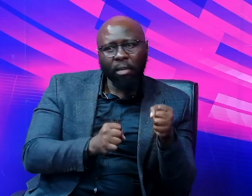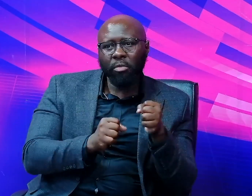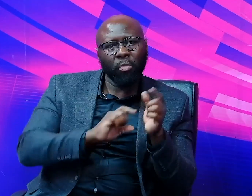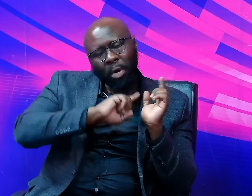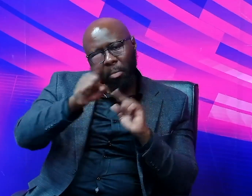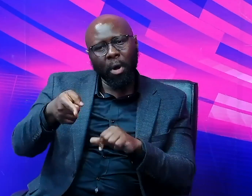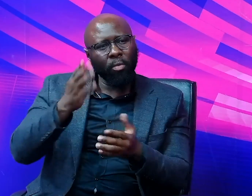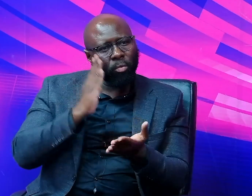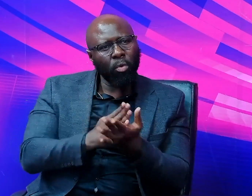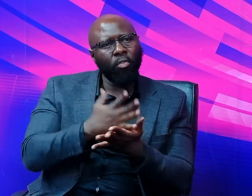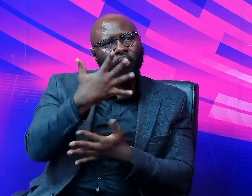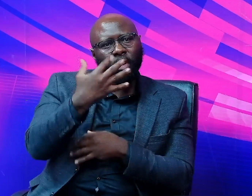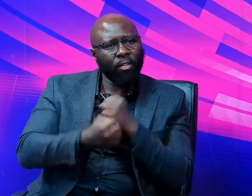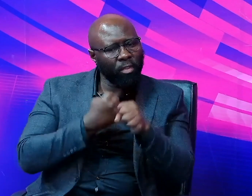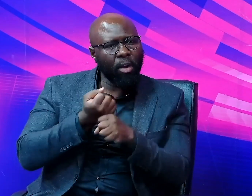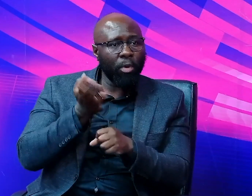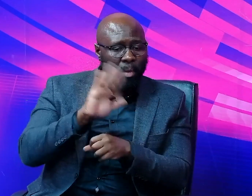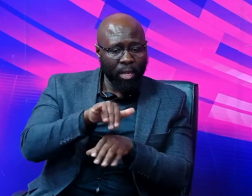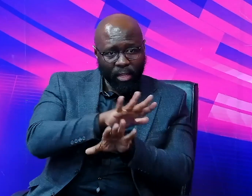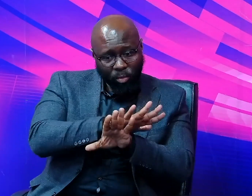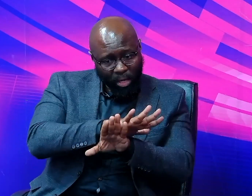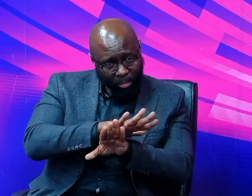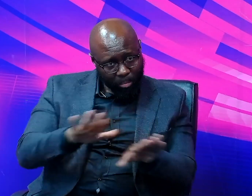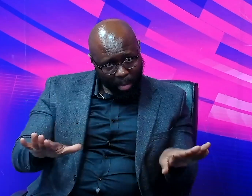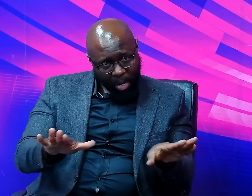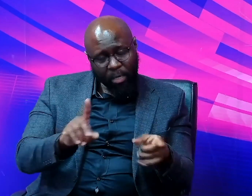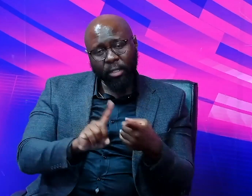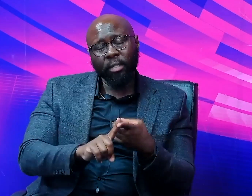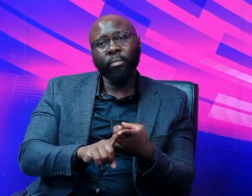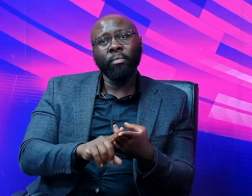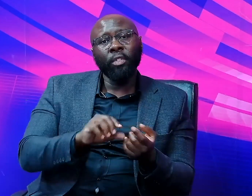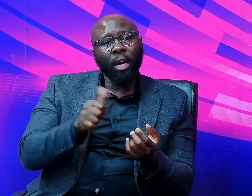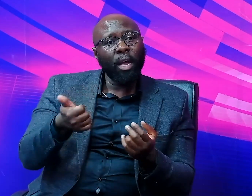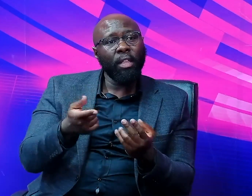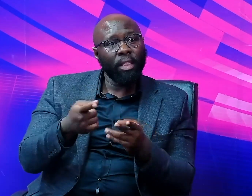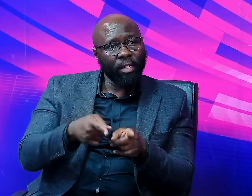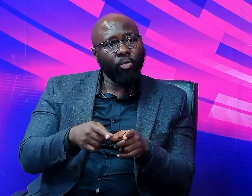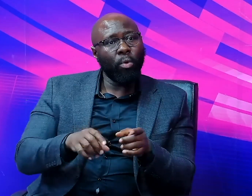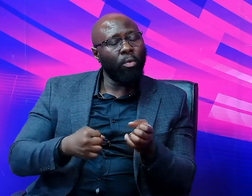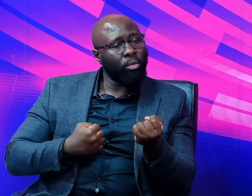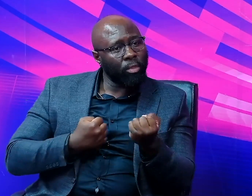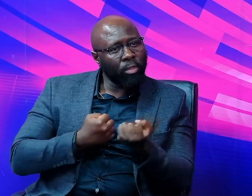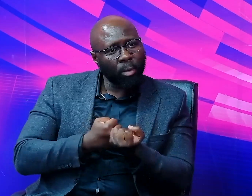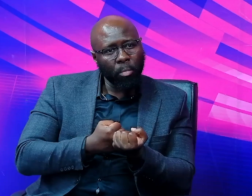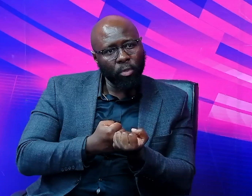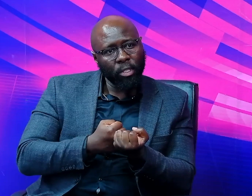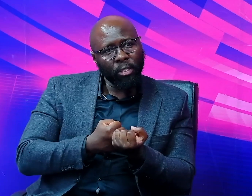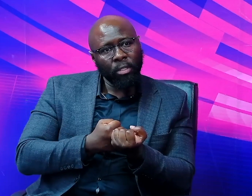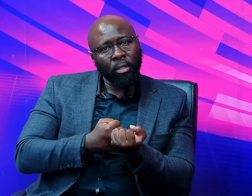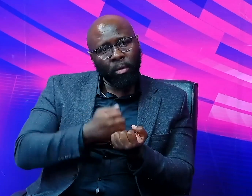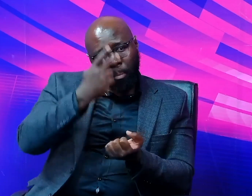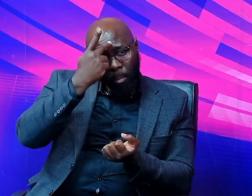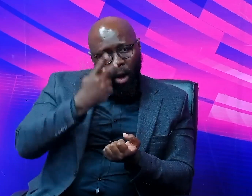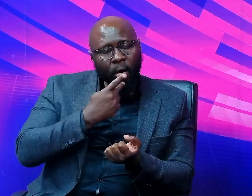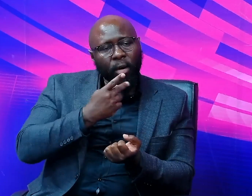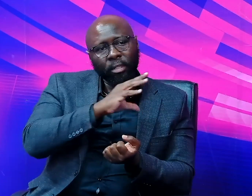permanent because initially you used to struggle. You go to renew after every 5 years, but this one is permanent. And